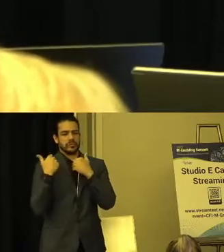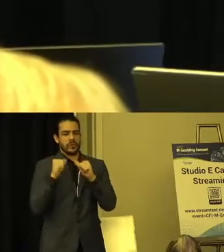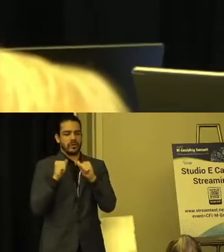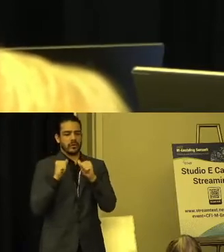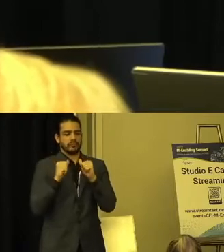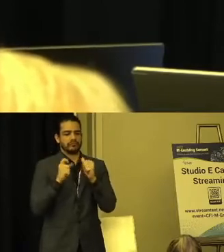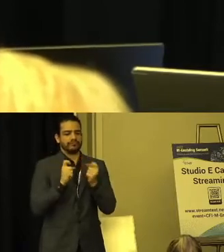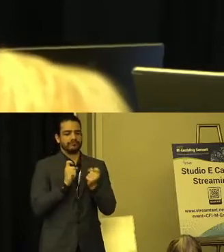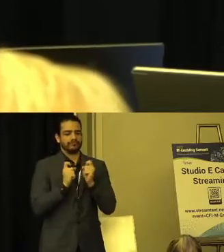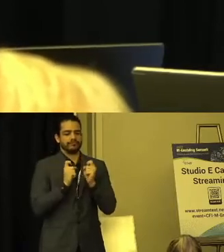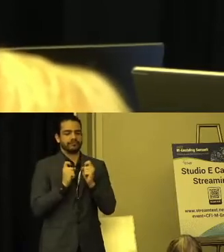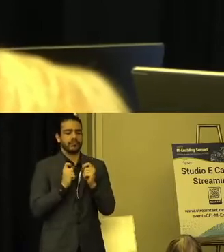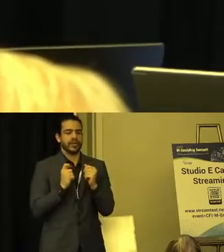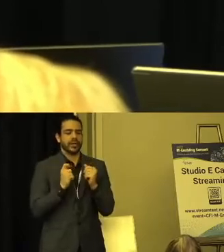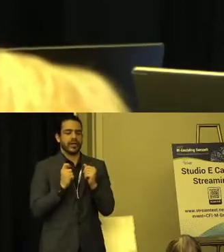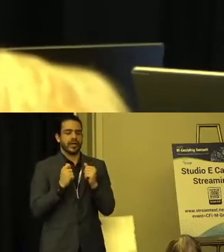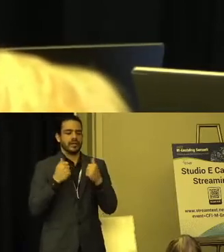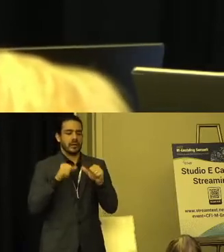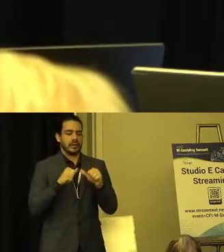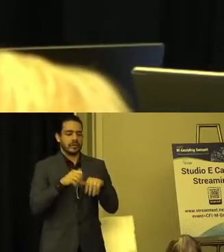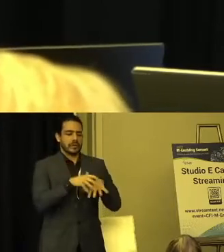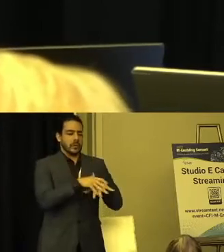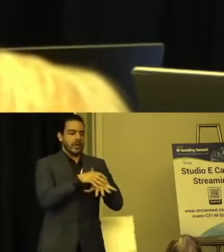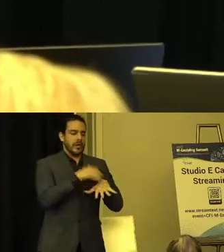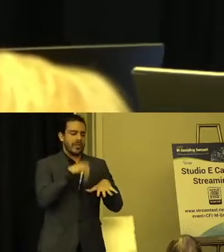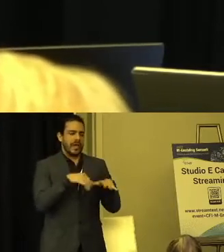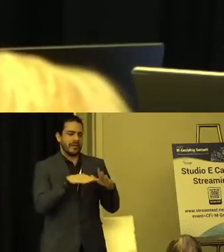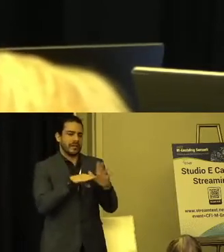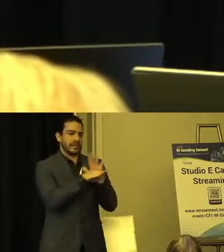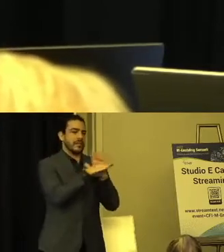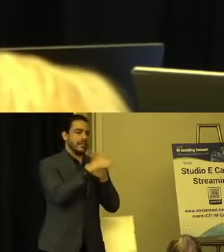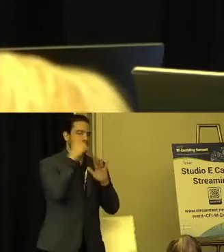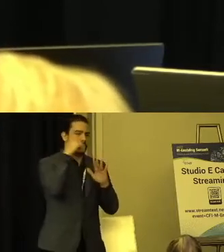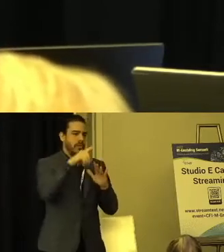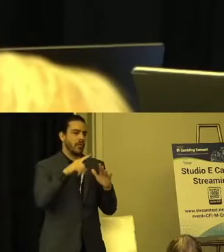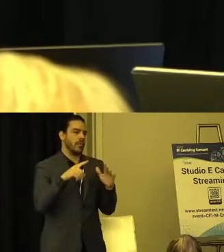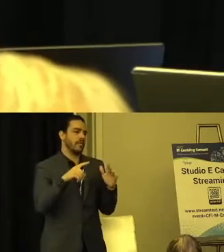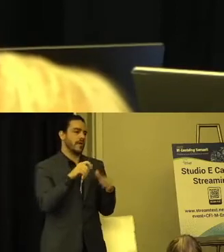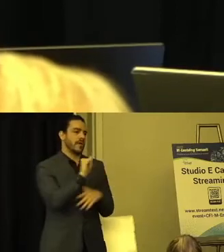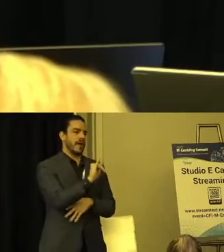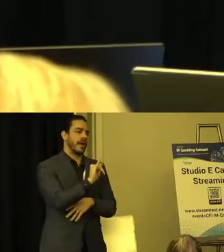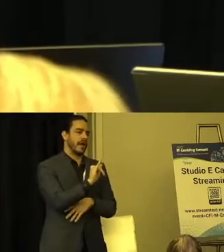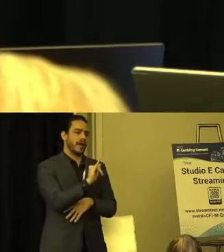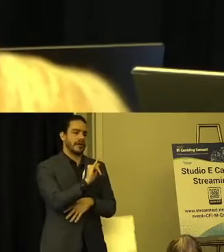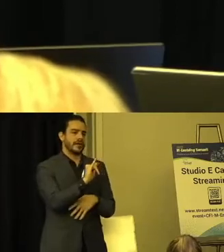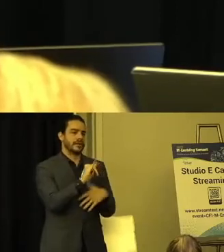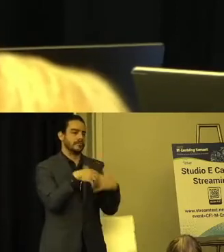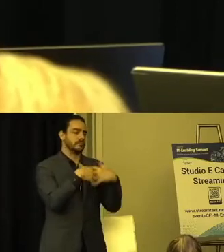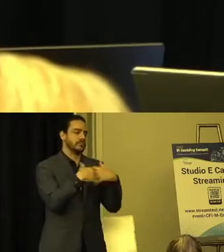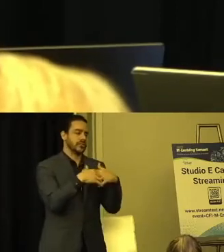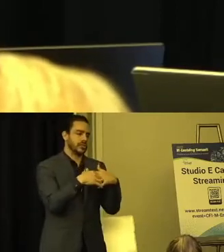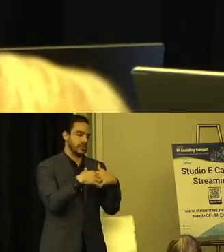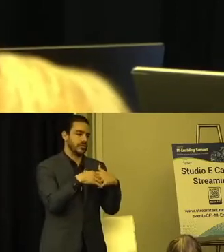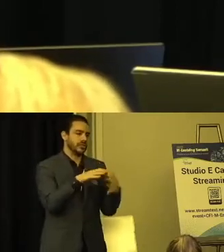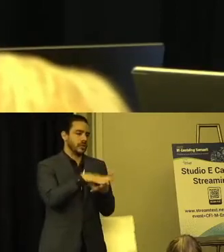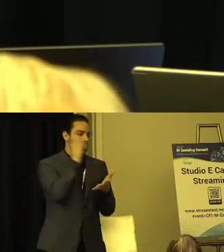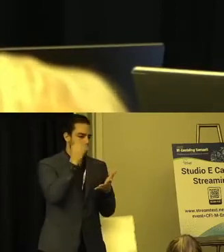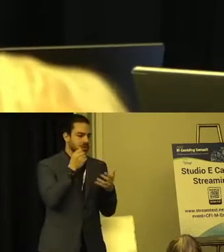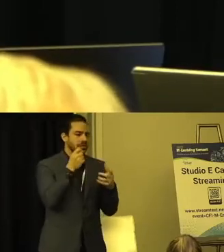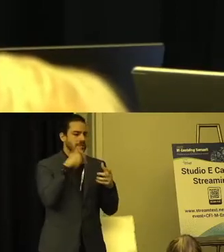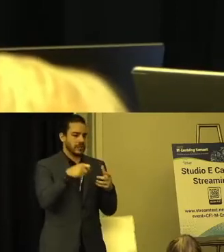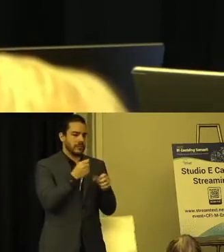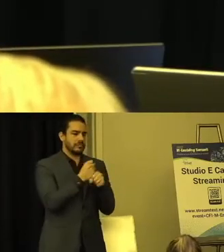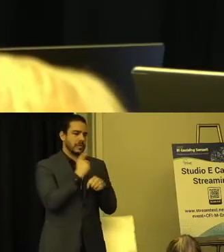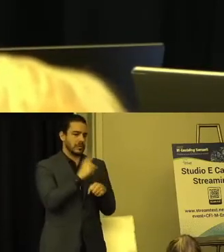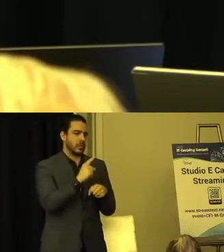leverage the accelerator effects, the scalability of artificial intelligence and machine learning for the benefit of